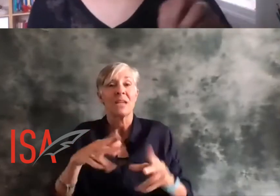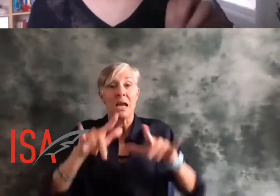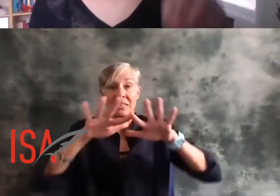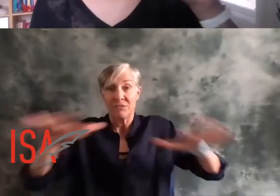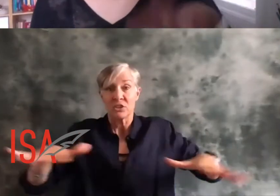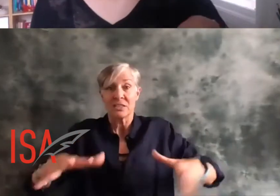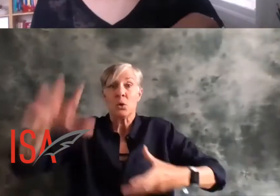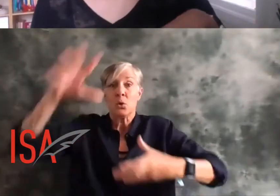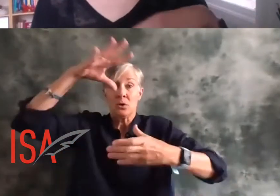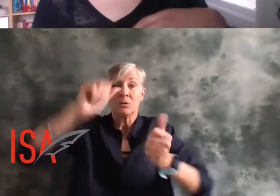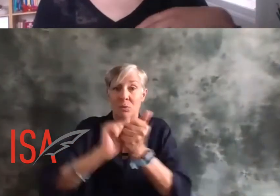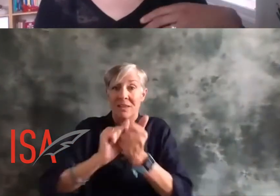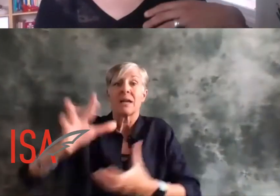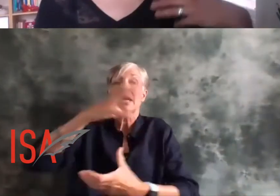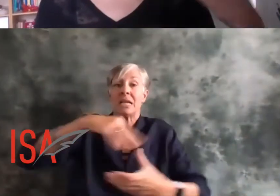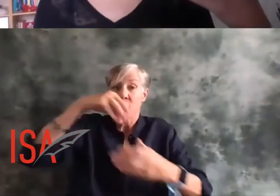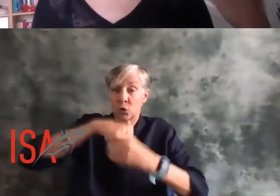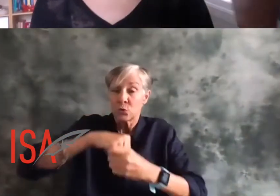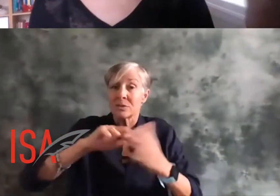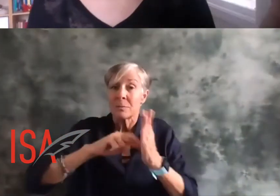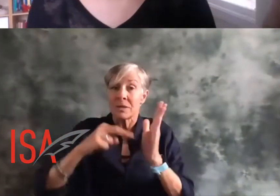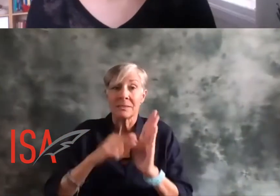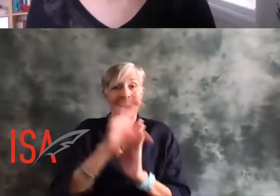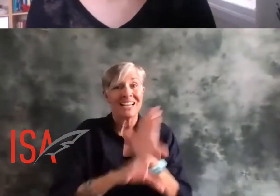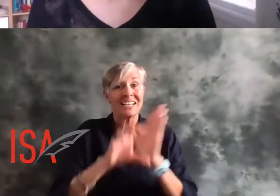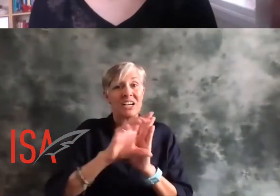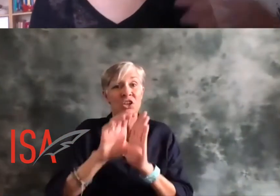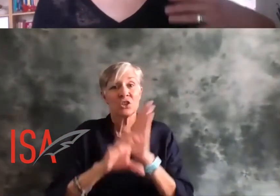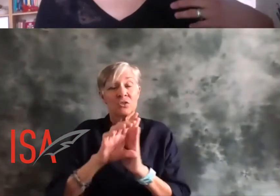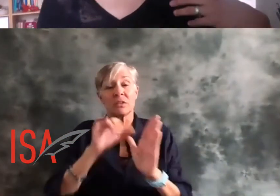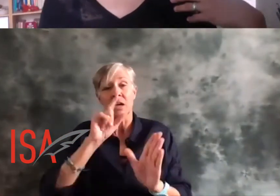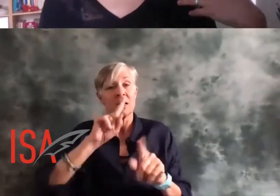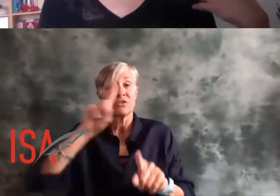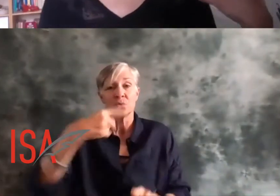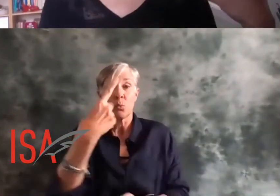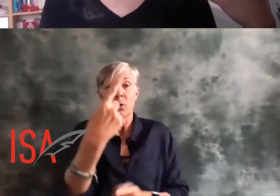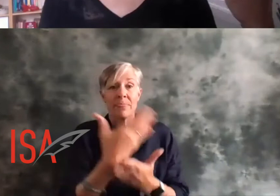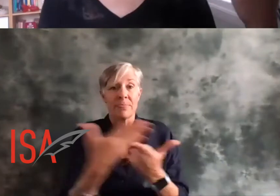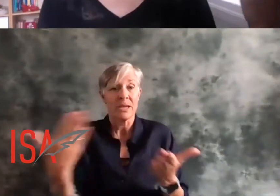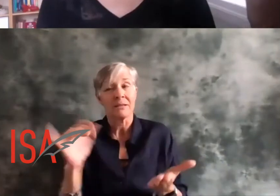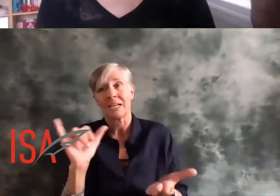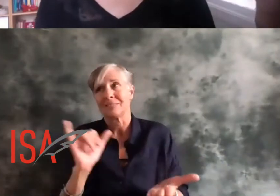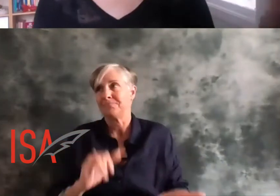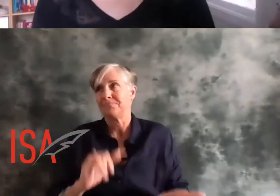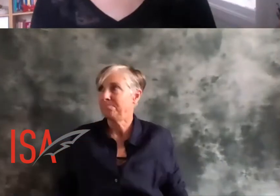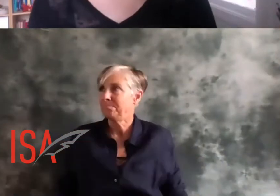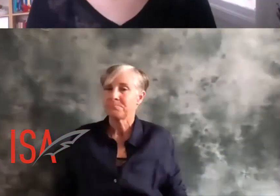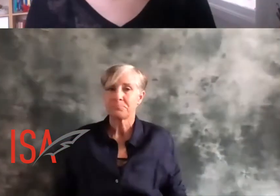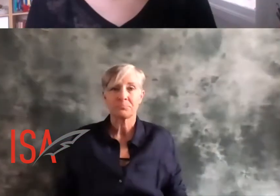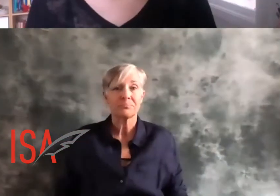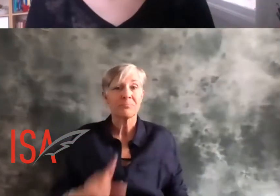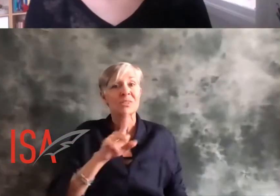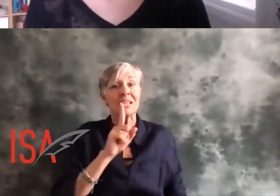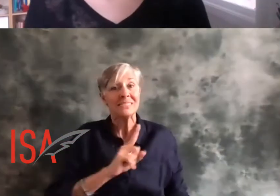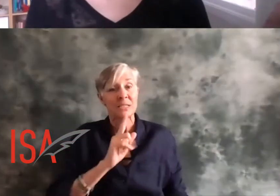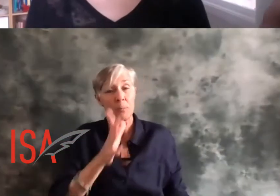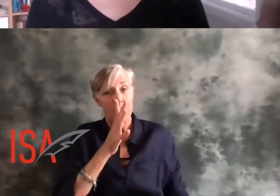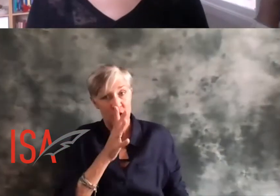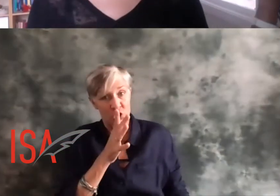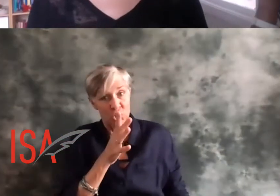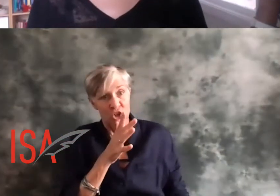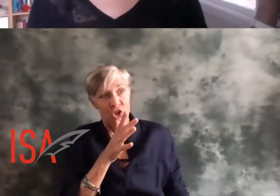Diversity in inclusion means characters aren't just one thing. So you can have a single mother who